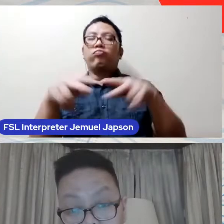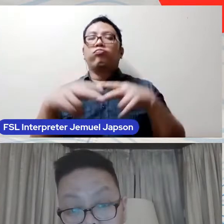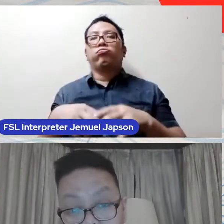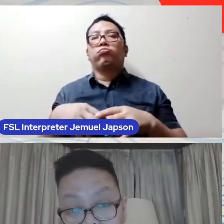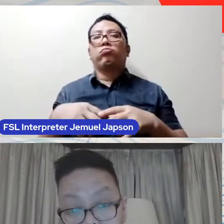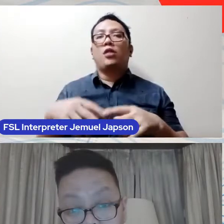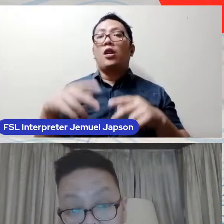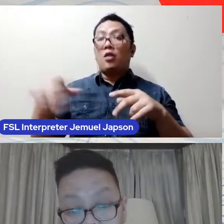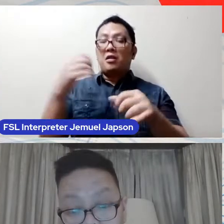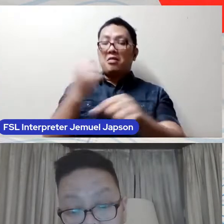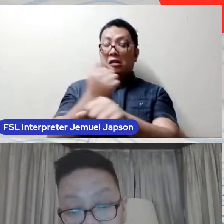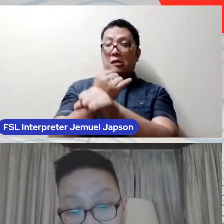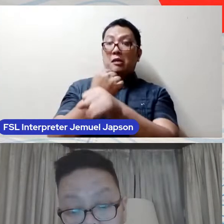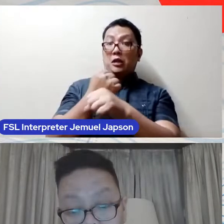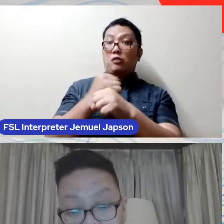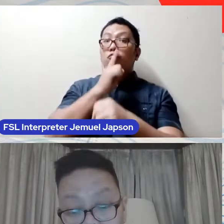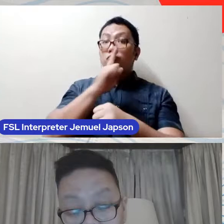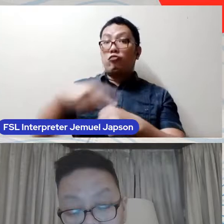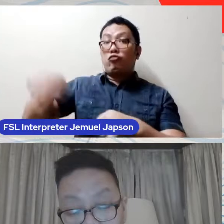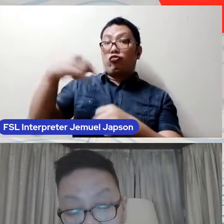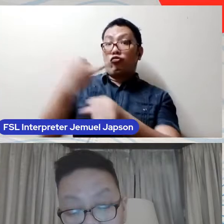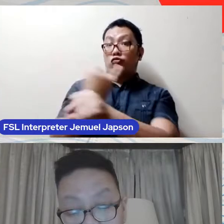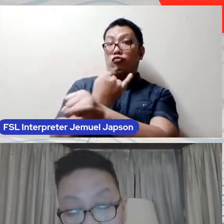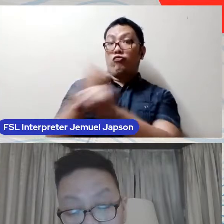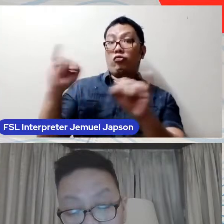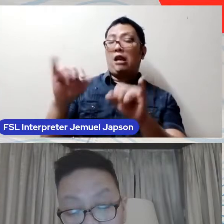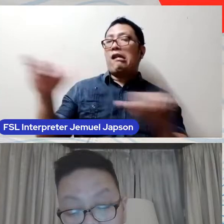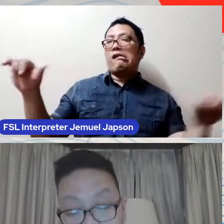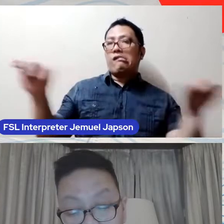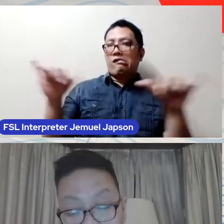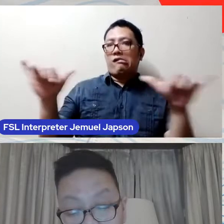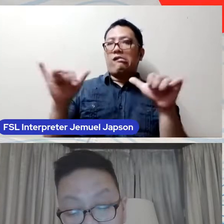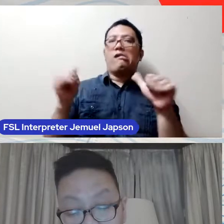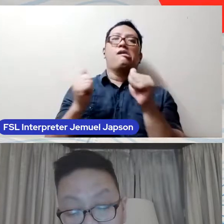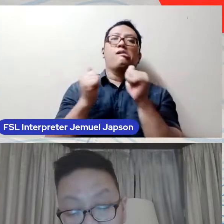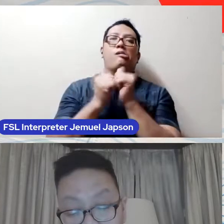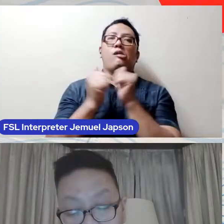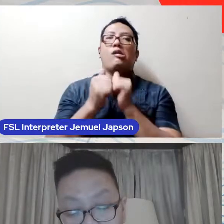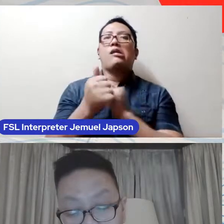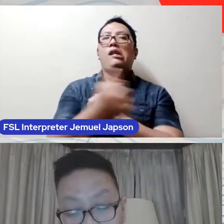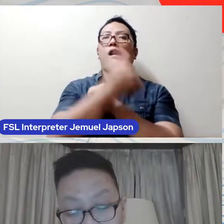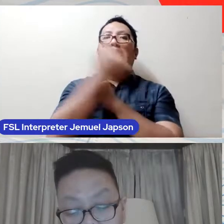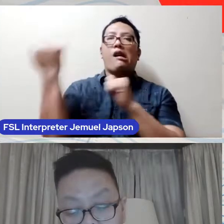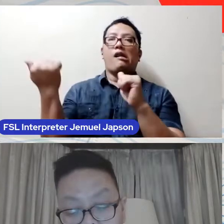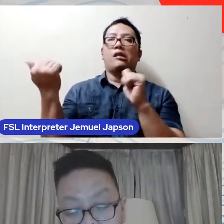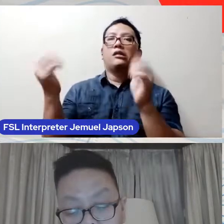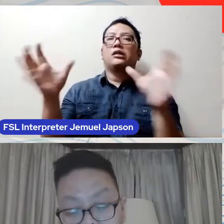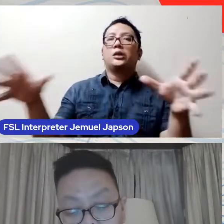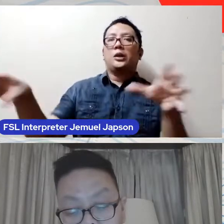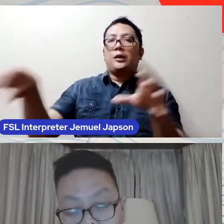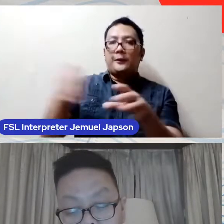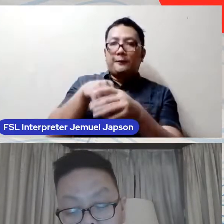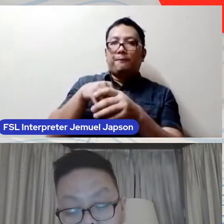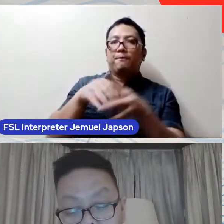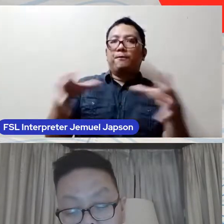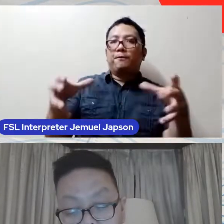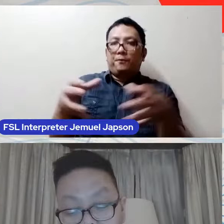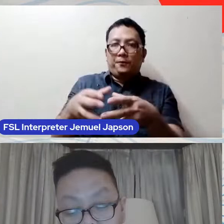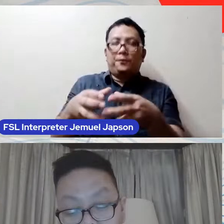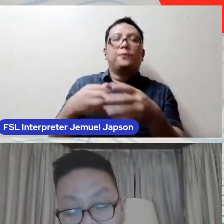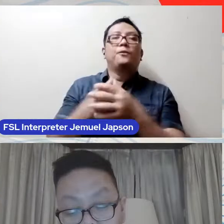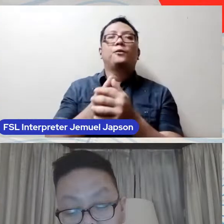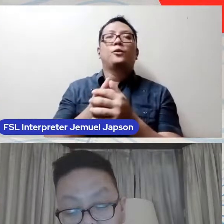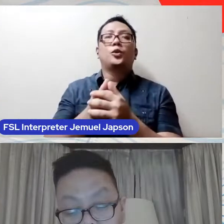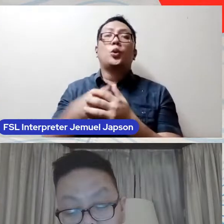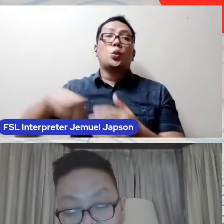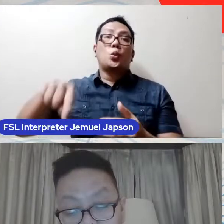mga miyembro nito, pati po yung iba pang parte ng coalition. When